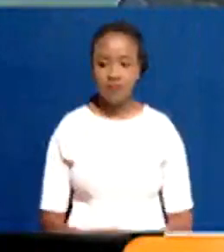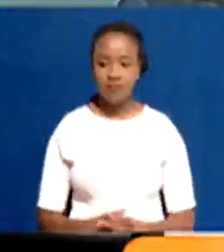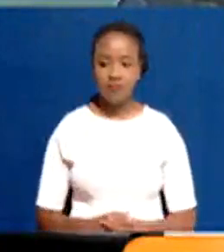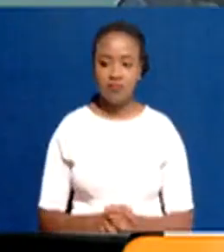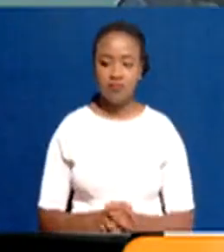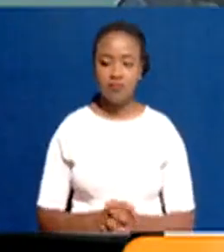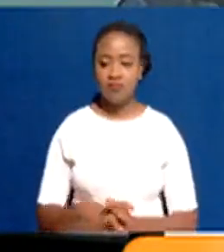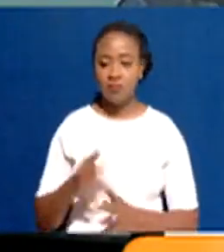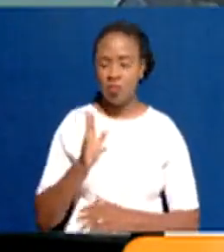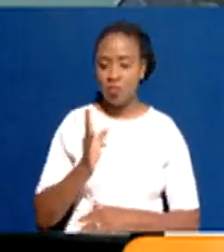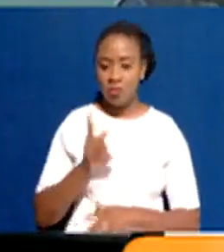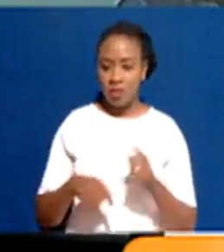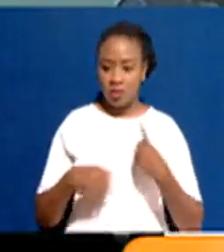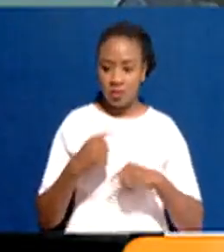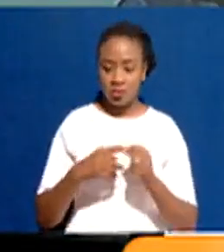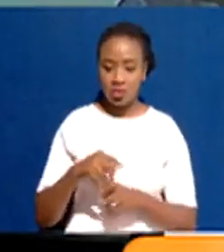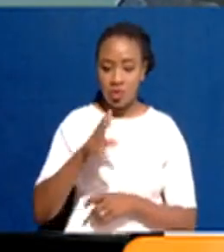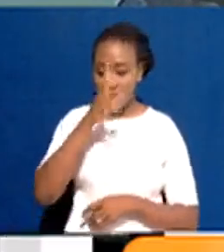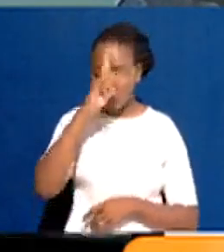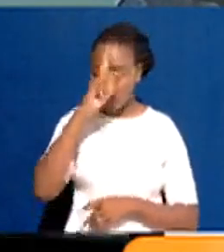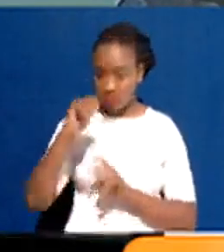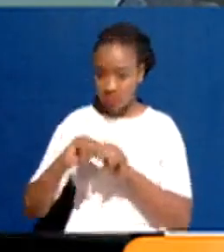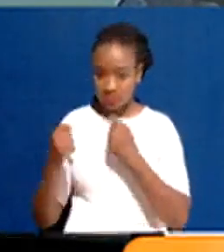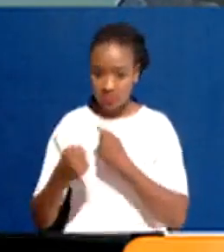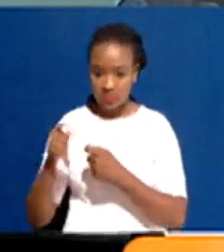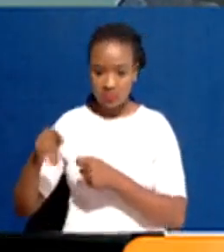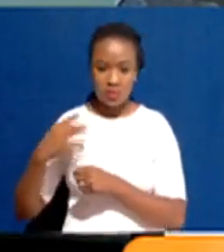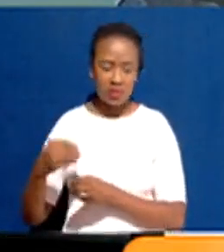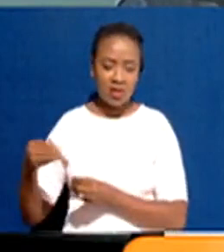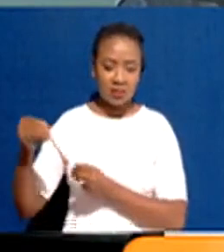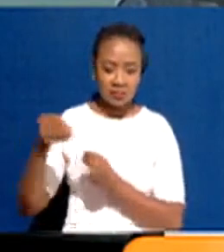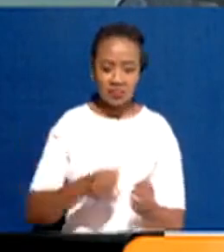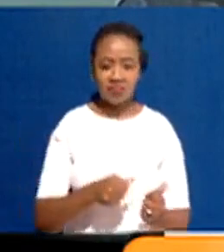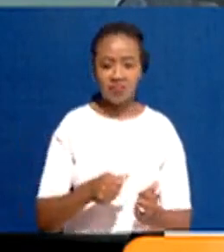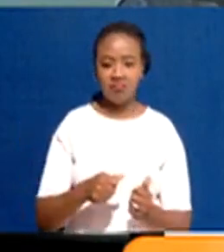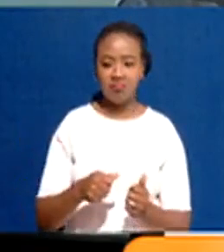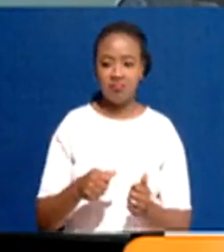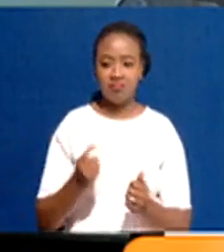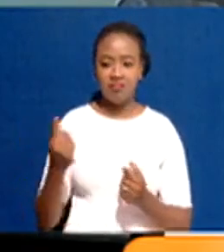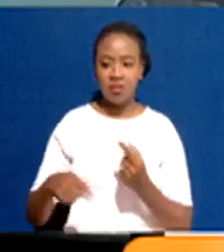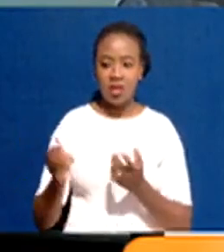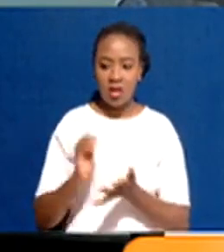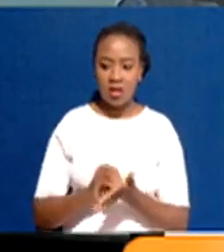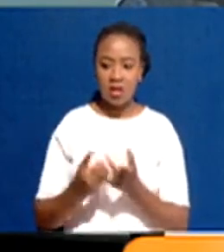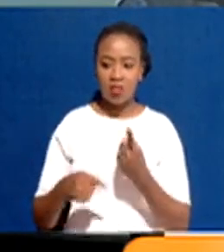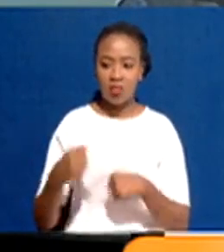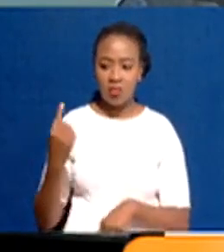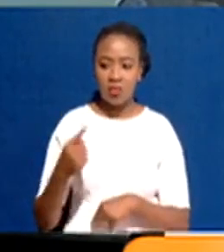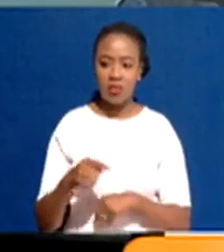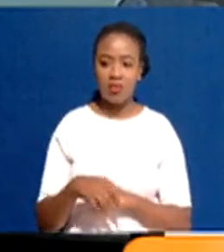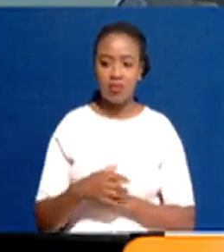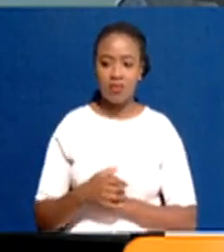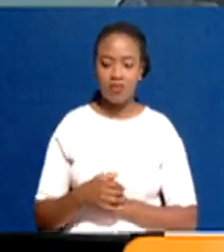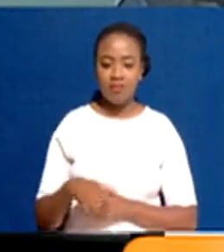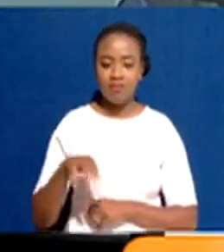In the Women's Premier League, police bullets continued firing from all angles as they won yet again, this time beating